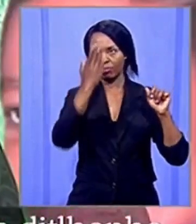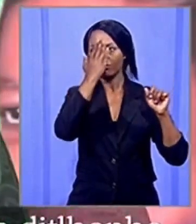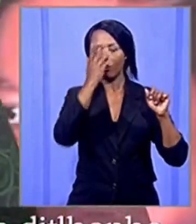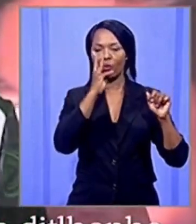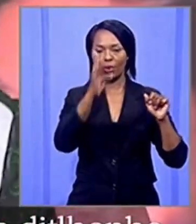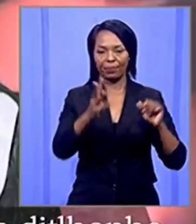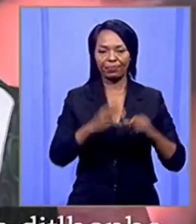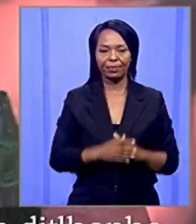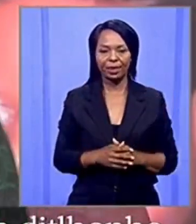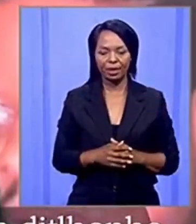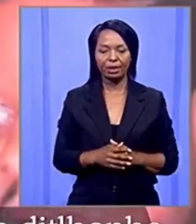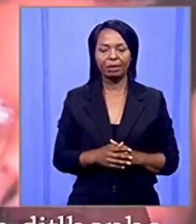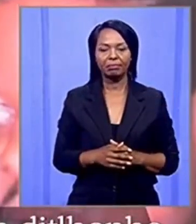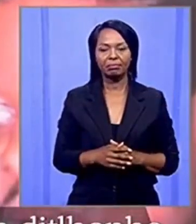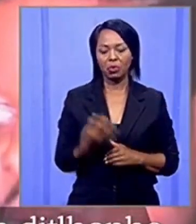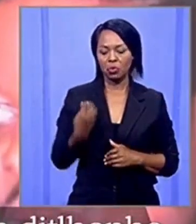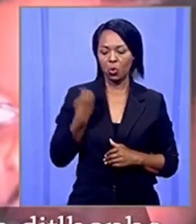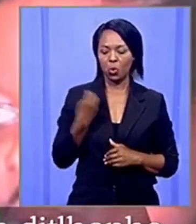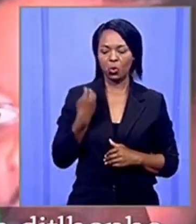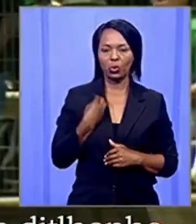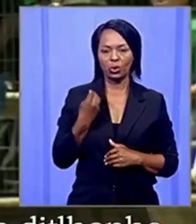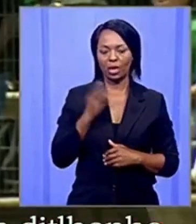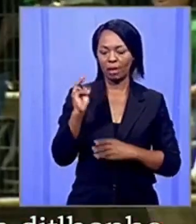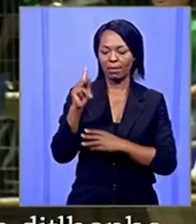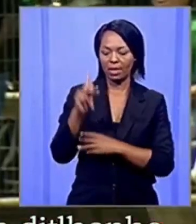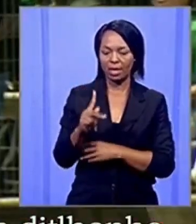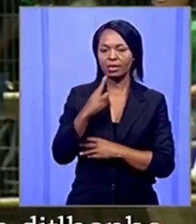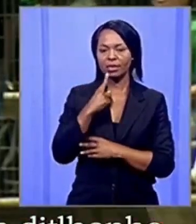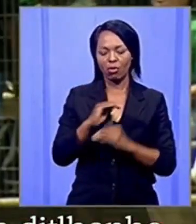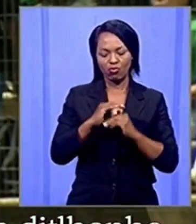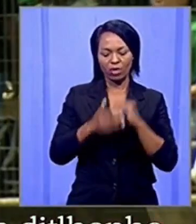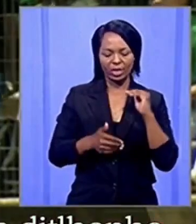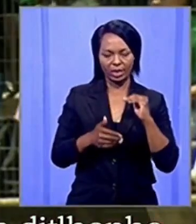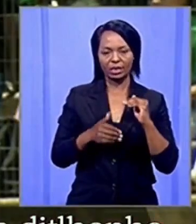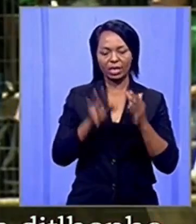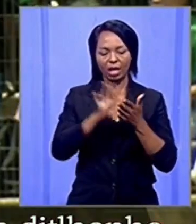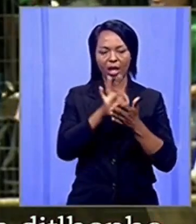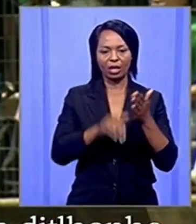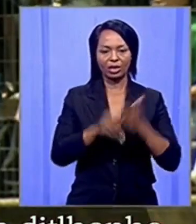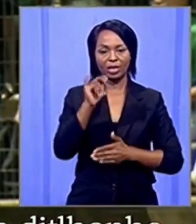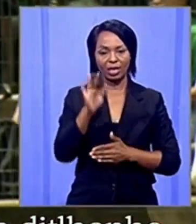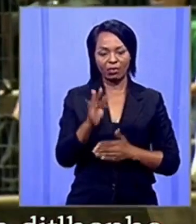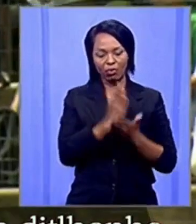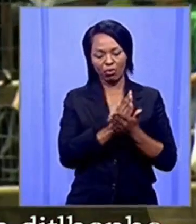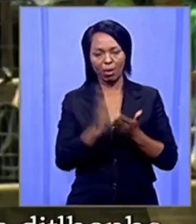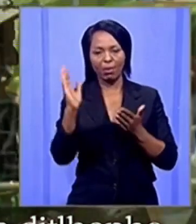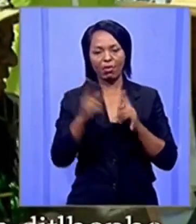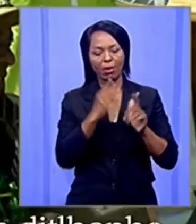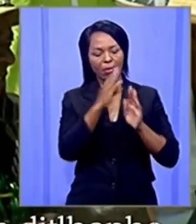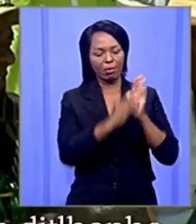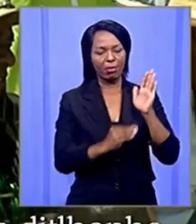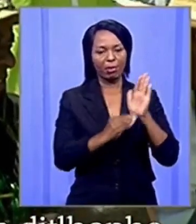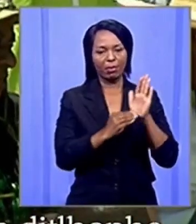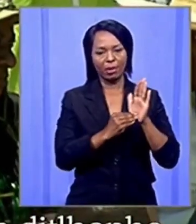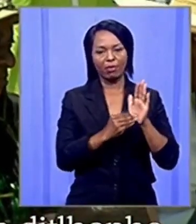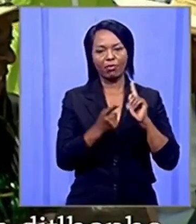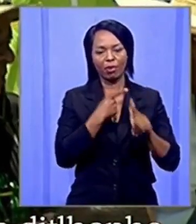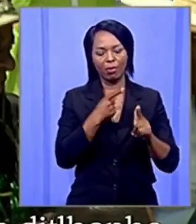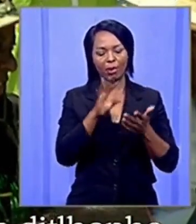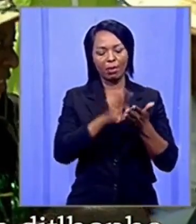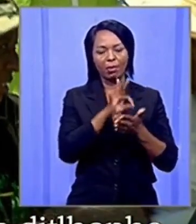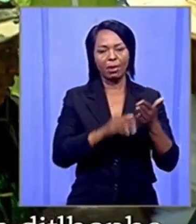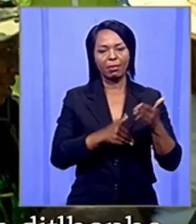ba mokgatlho ba ikemiseditse go kgoreletsa tsamaiso ya ditlhopho fa moeteledipele wa bone a ka tlosiwa mo matlakaleng a go vouta kana di-ballot papers. Ka